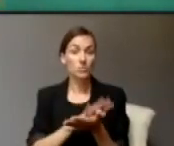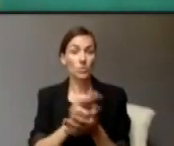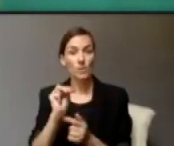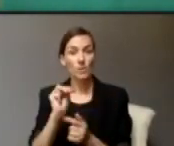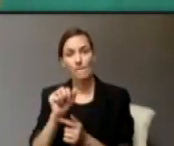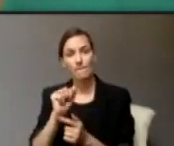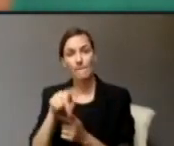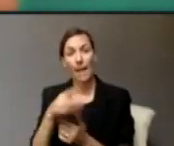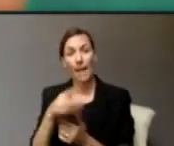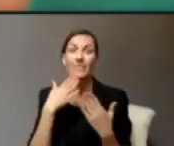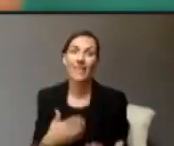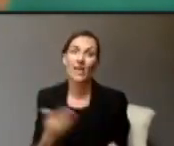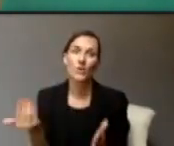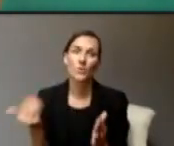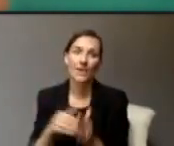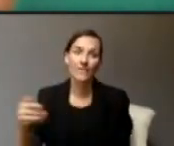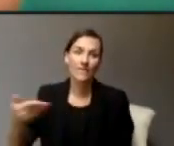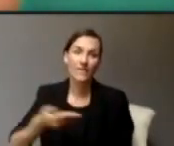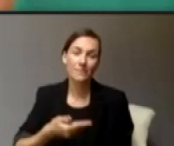the invitation.